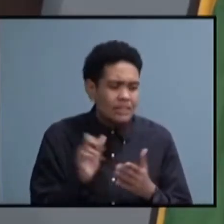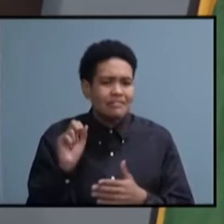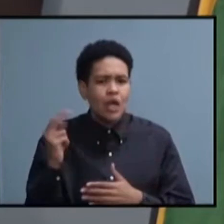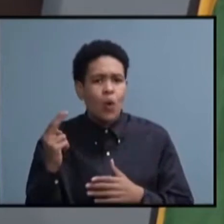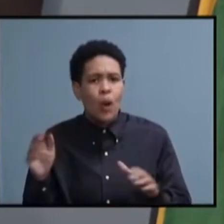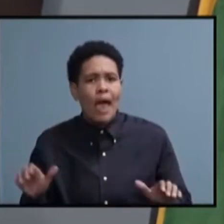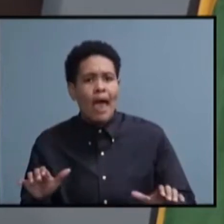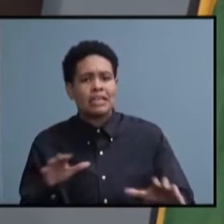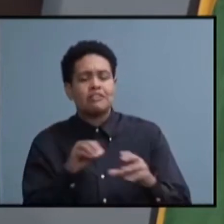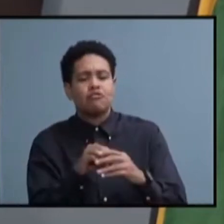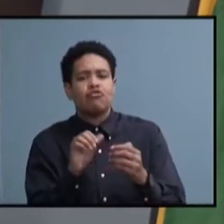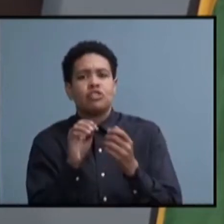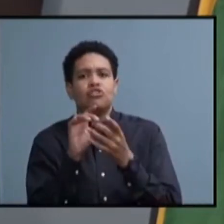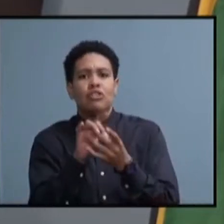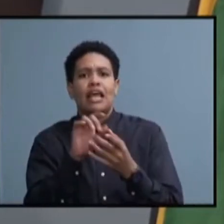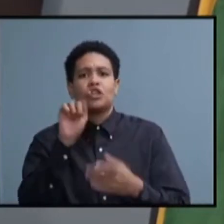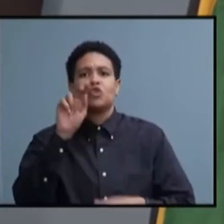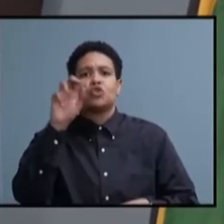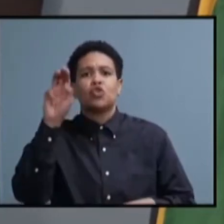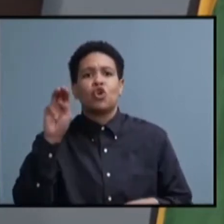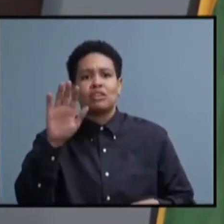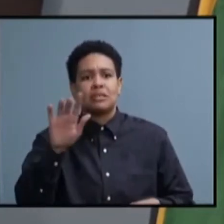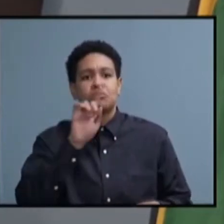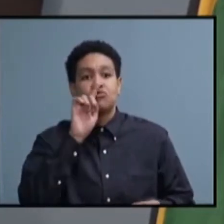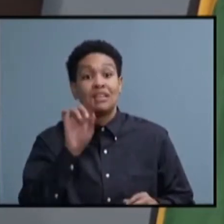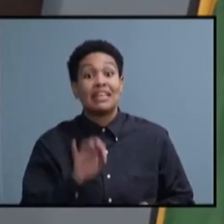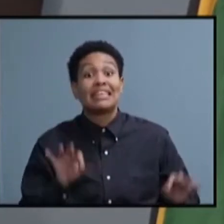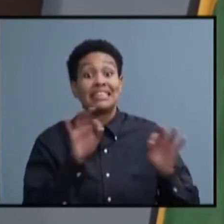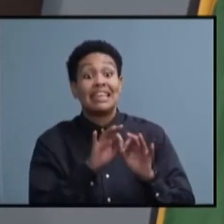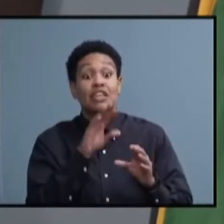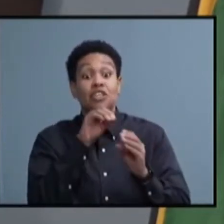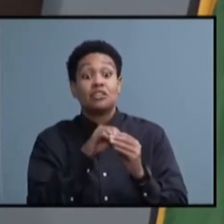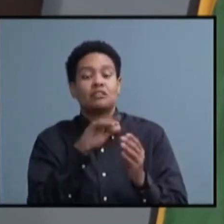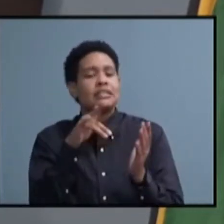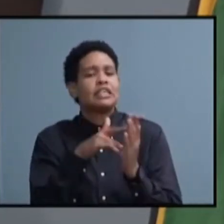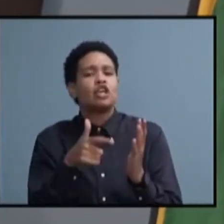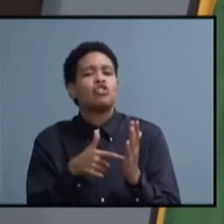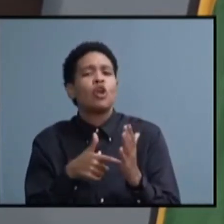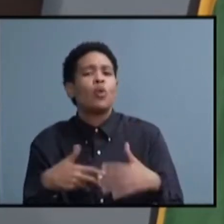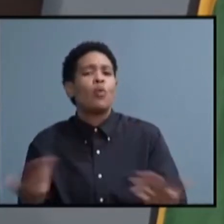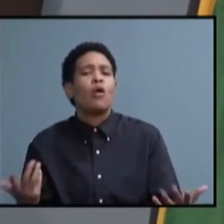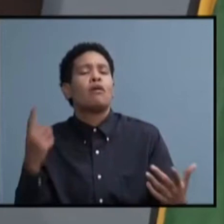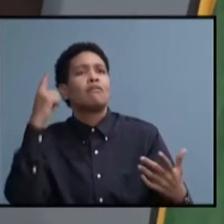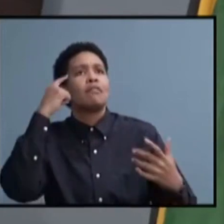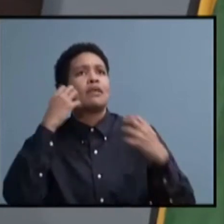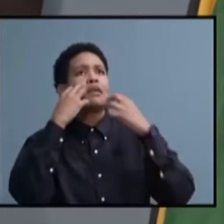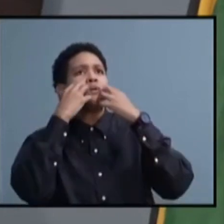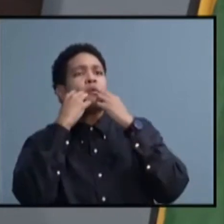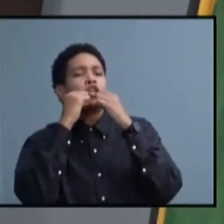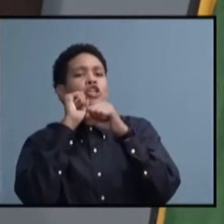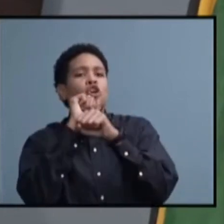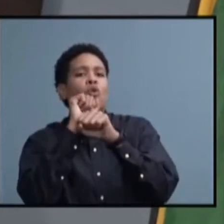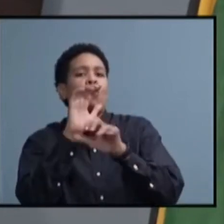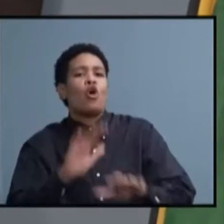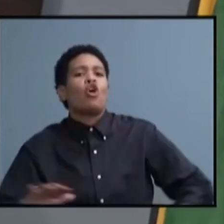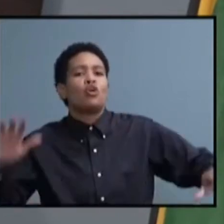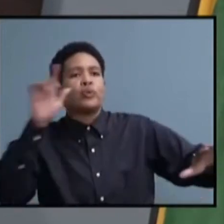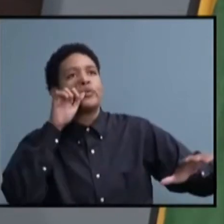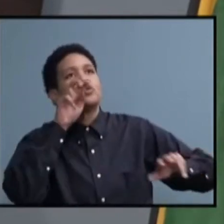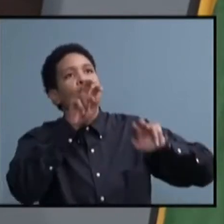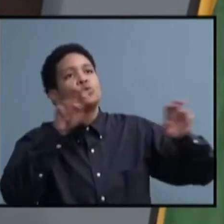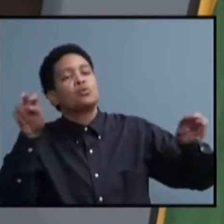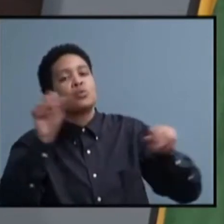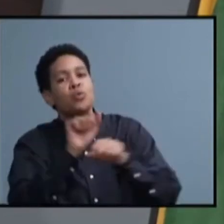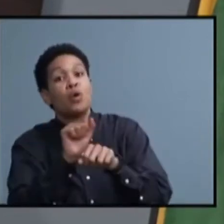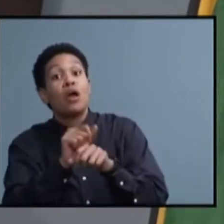country is COVID resilient. Very central to it all is the protection of the workers of the industry. And